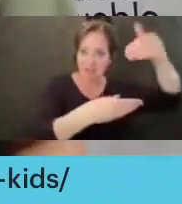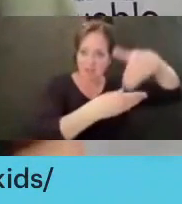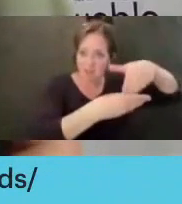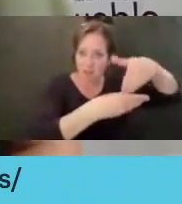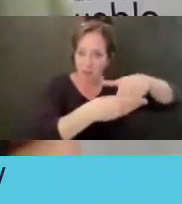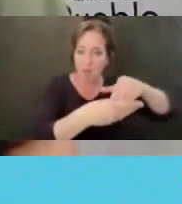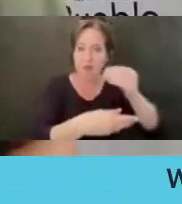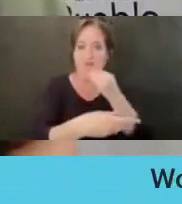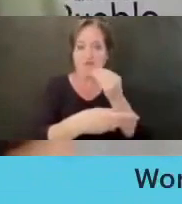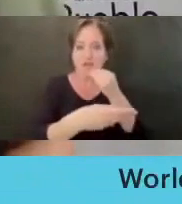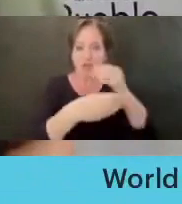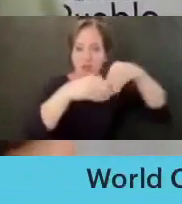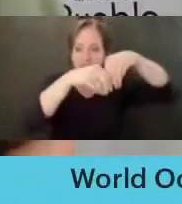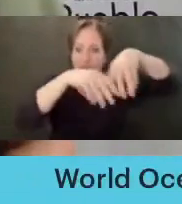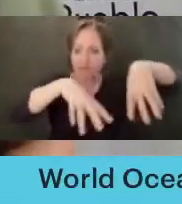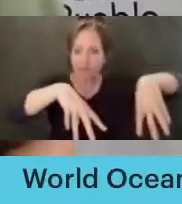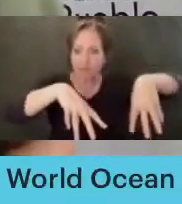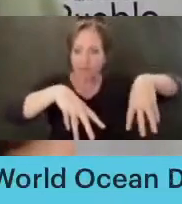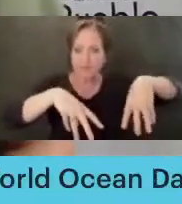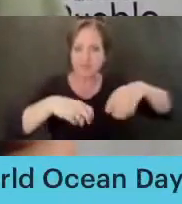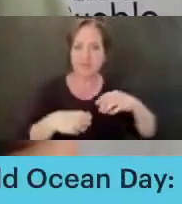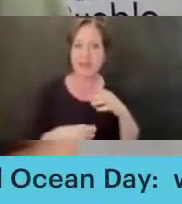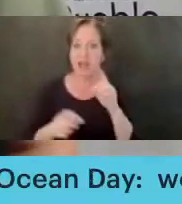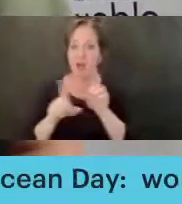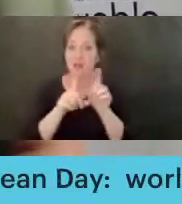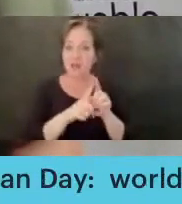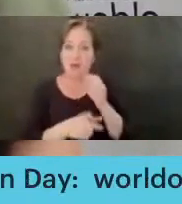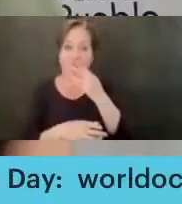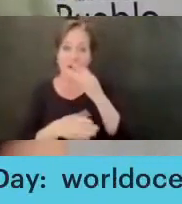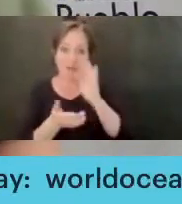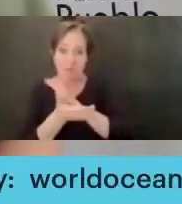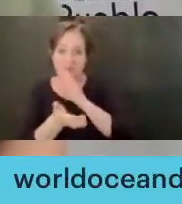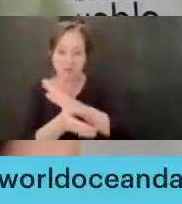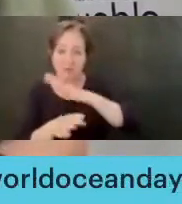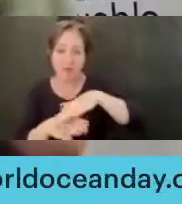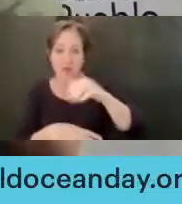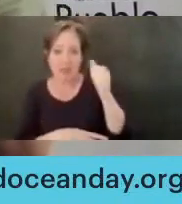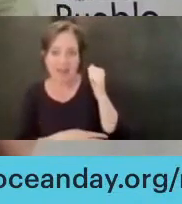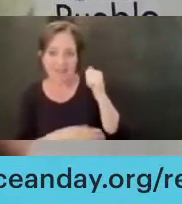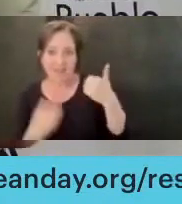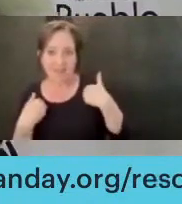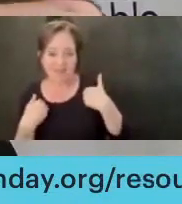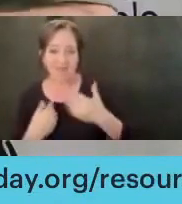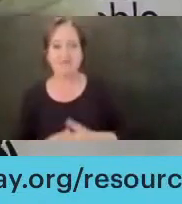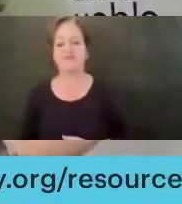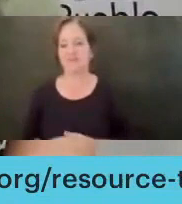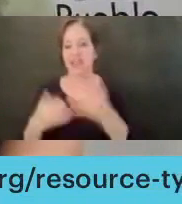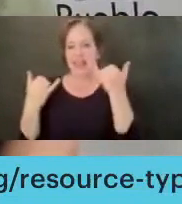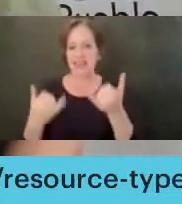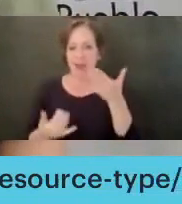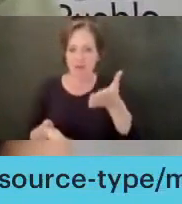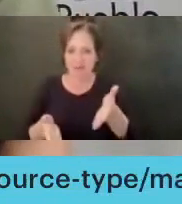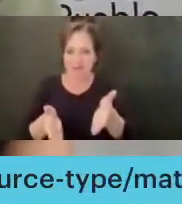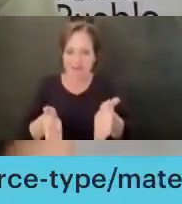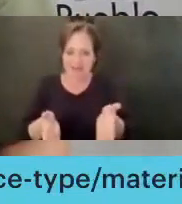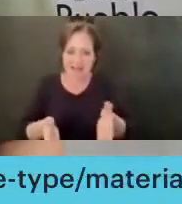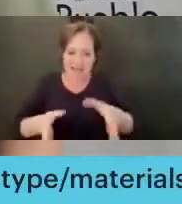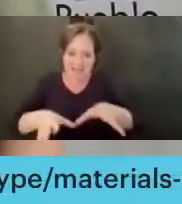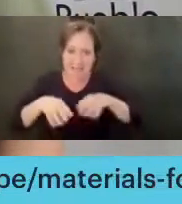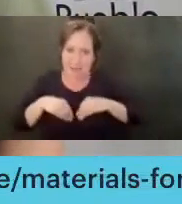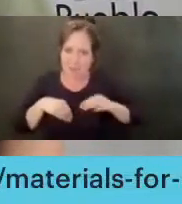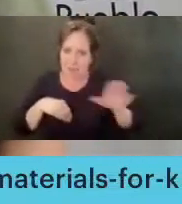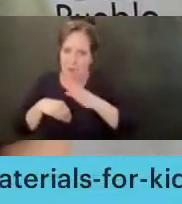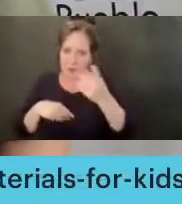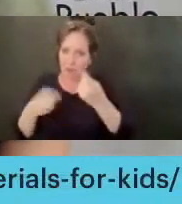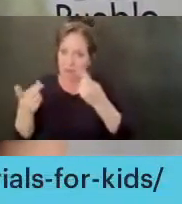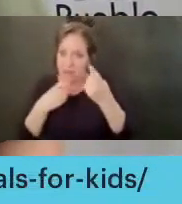things, and I have my coloring sheet on the back. And now we're going to take your questions and comments. You just have to type them in